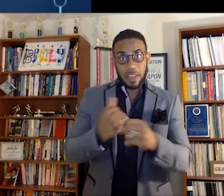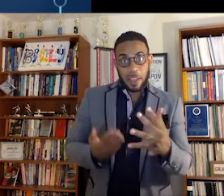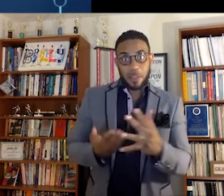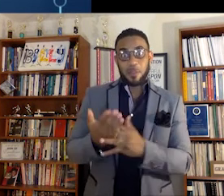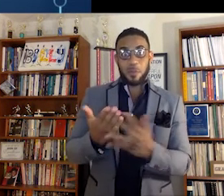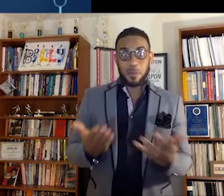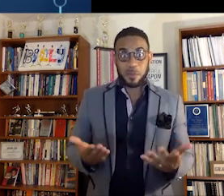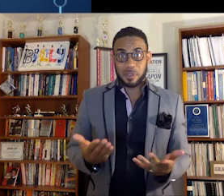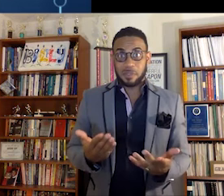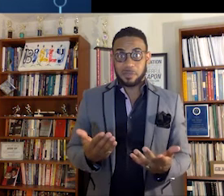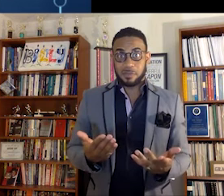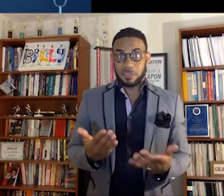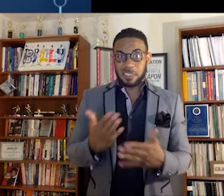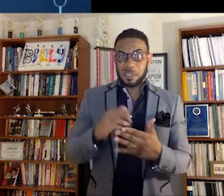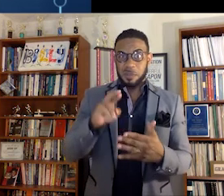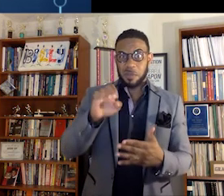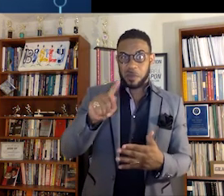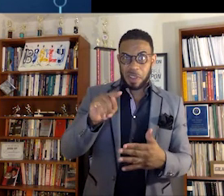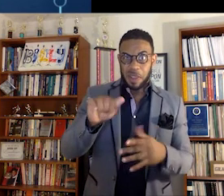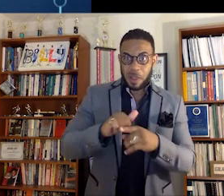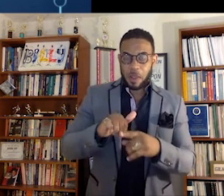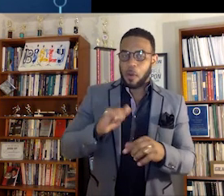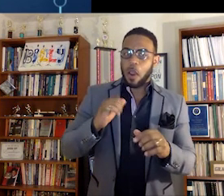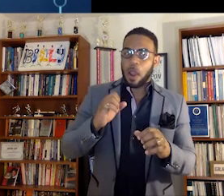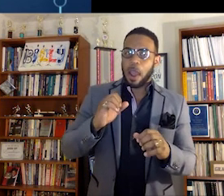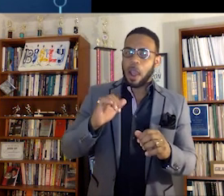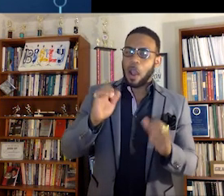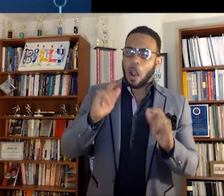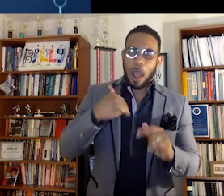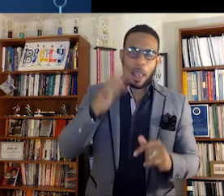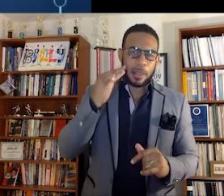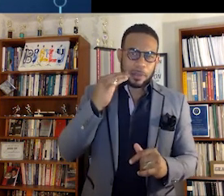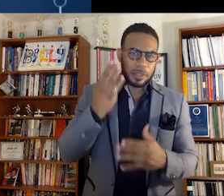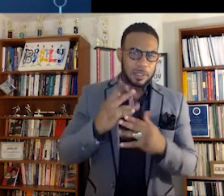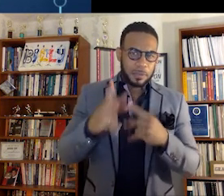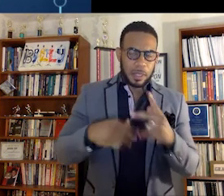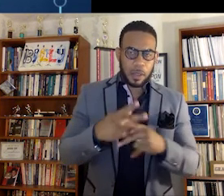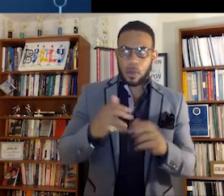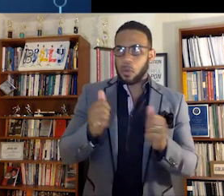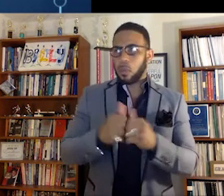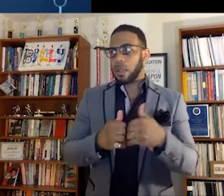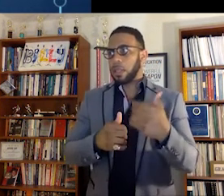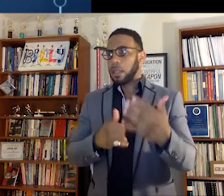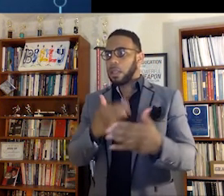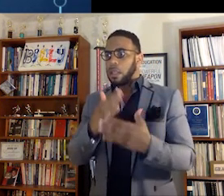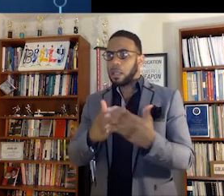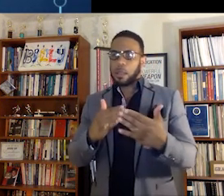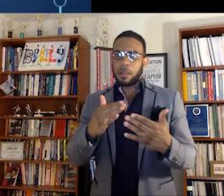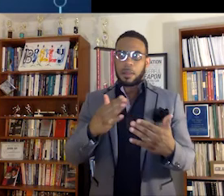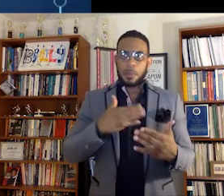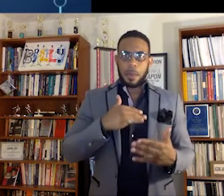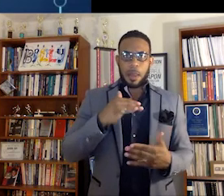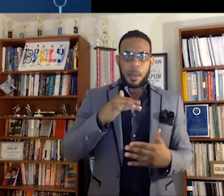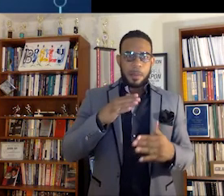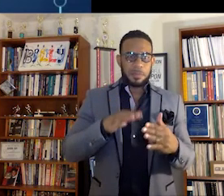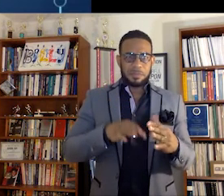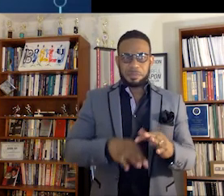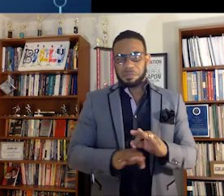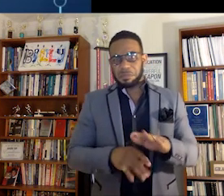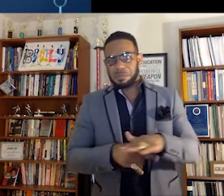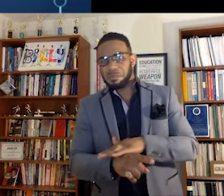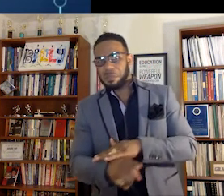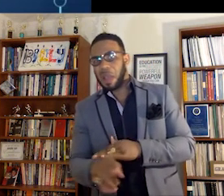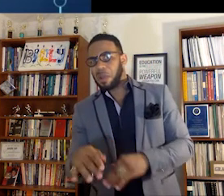through some racist practices. We all have had experience of some sort with some microaggression or some